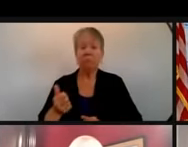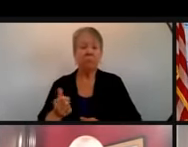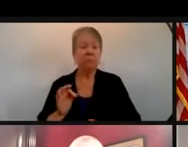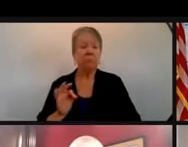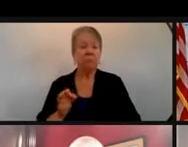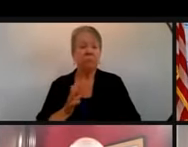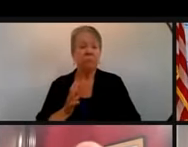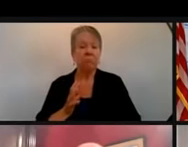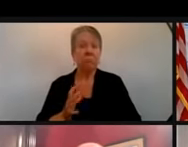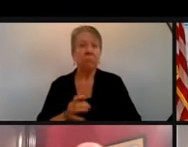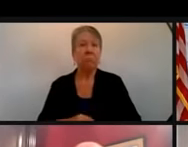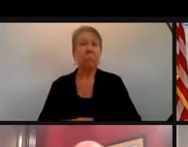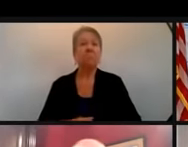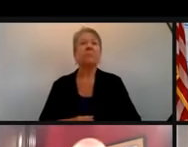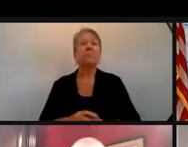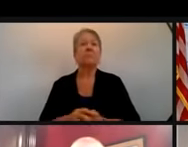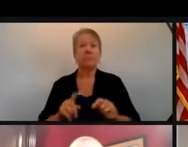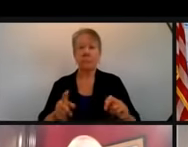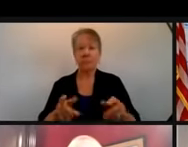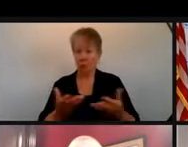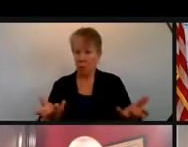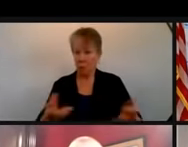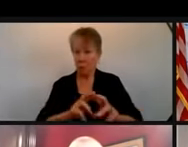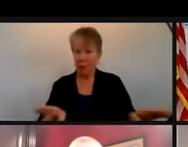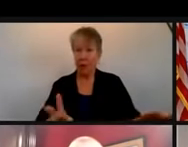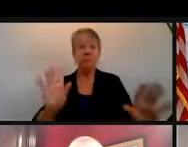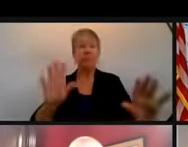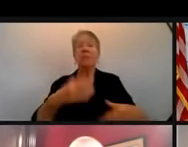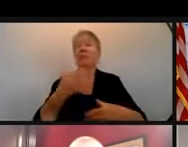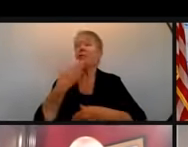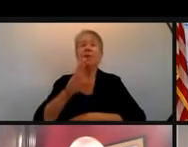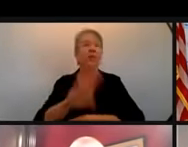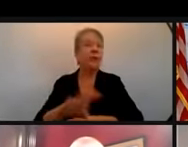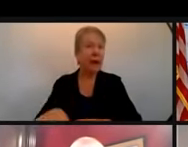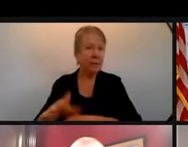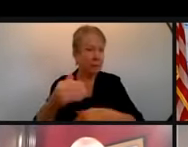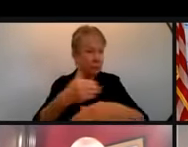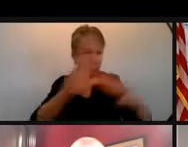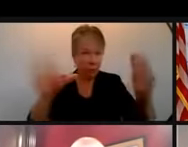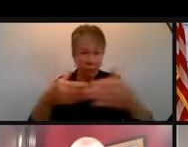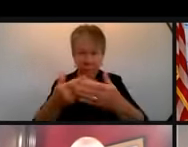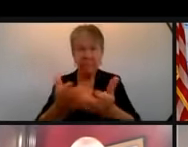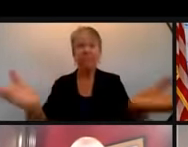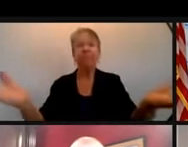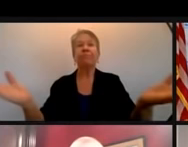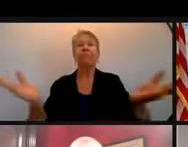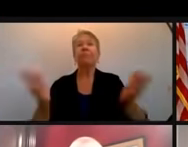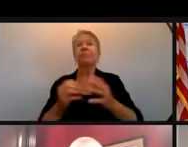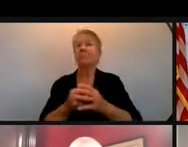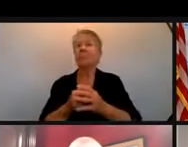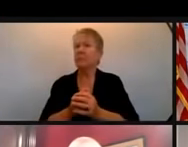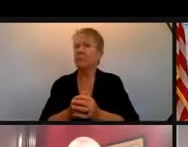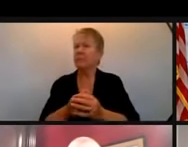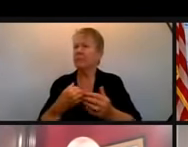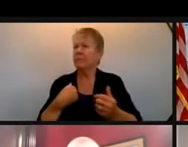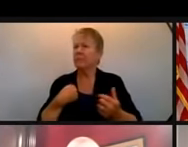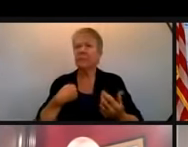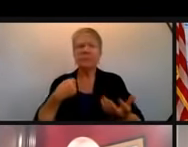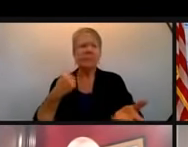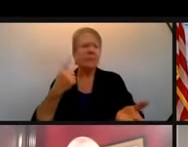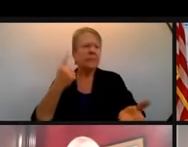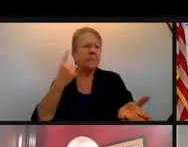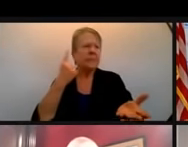When you're ready, yes. Thank you so much. Good afternoon, everybody. I think we have concluded